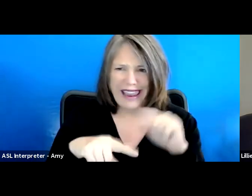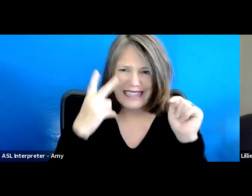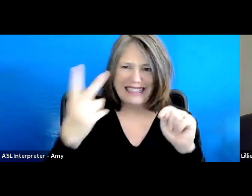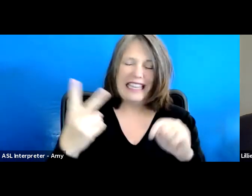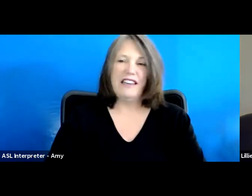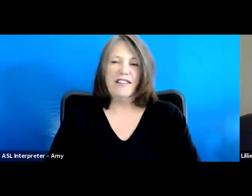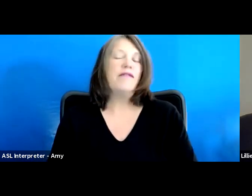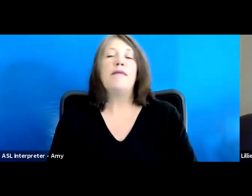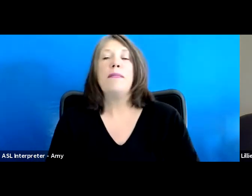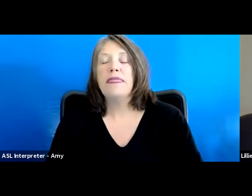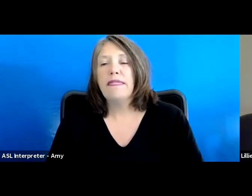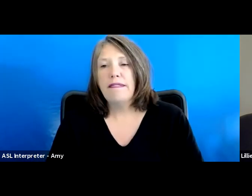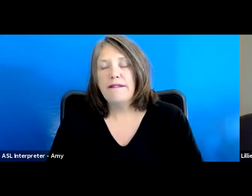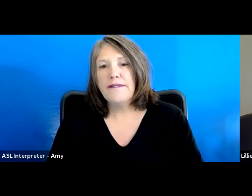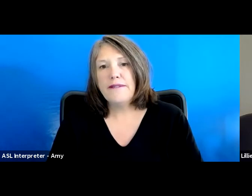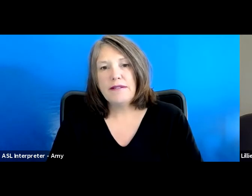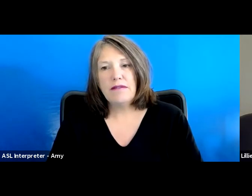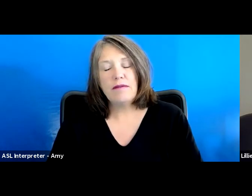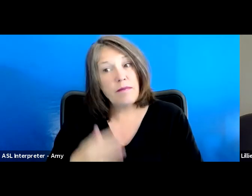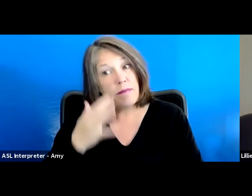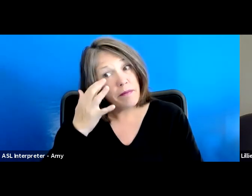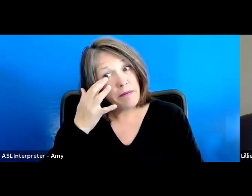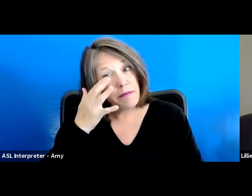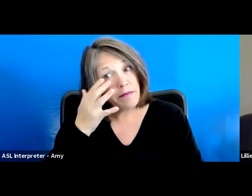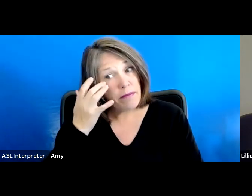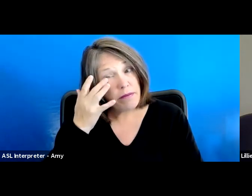in my screen share.